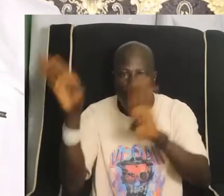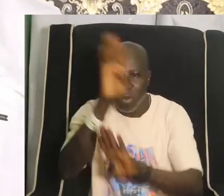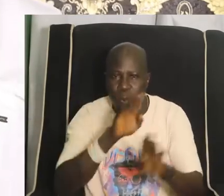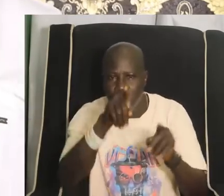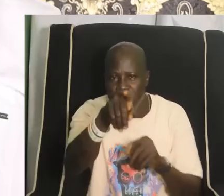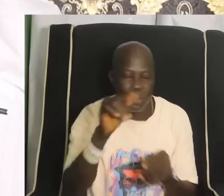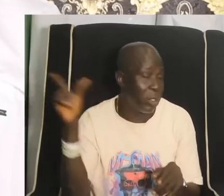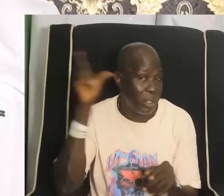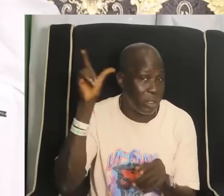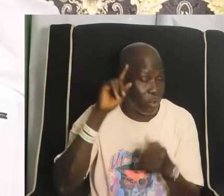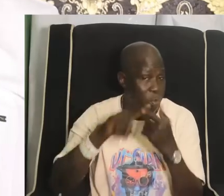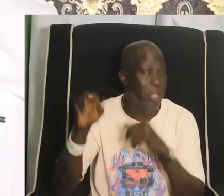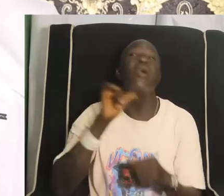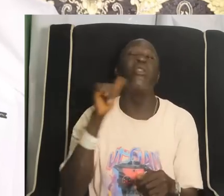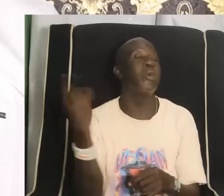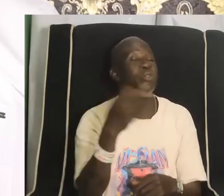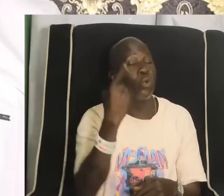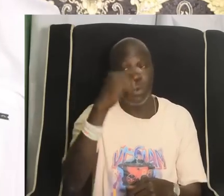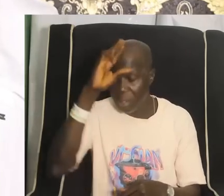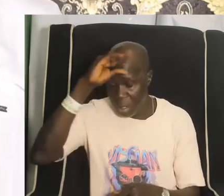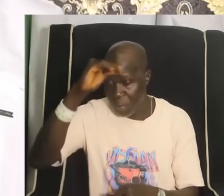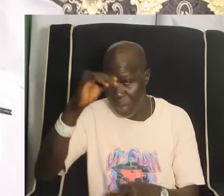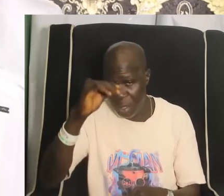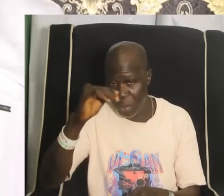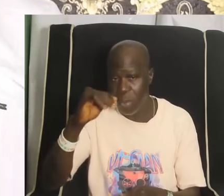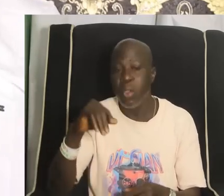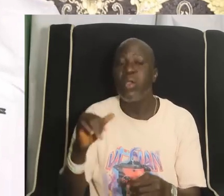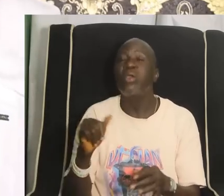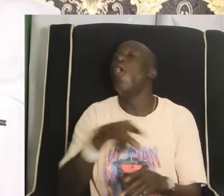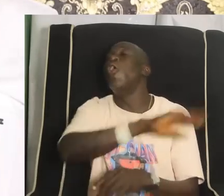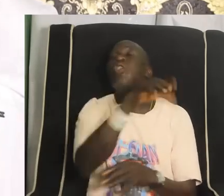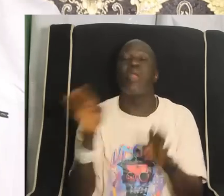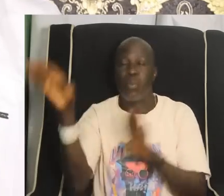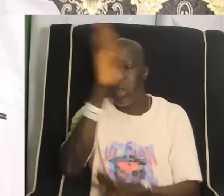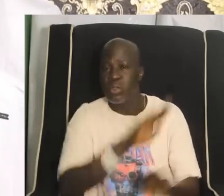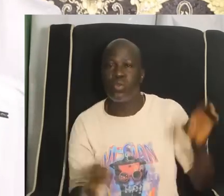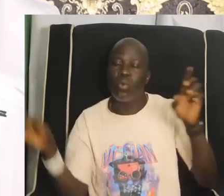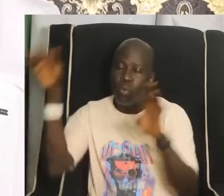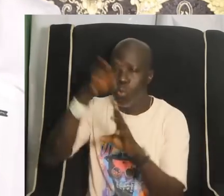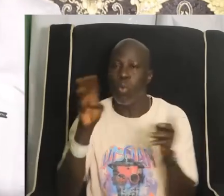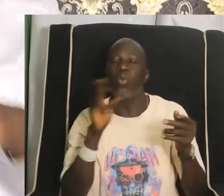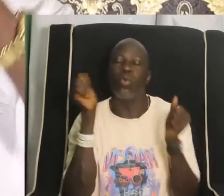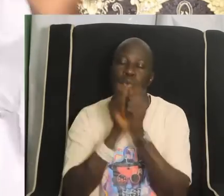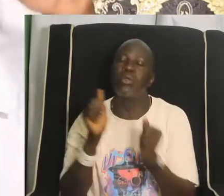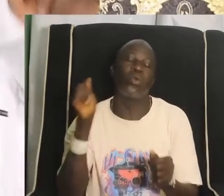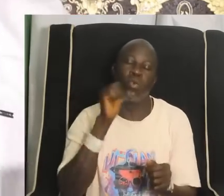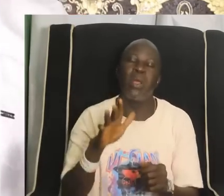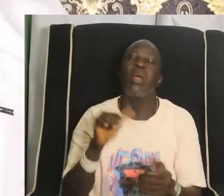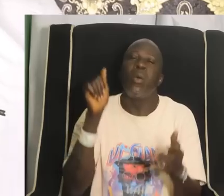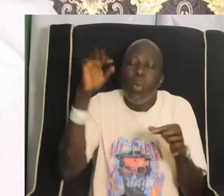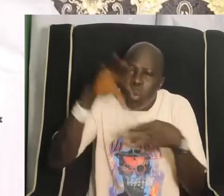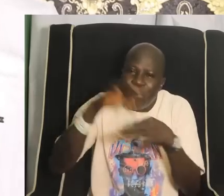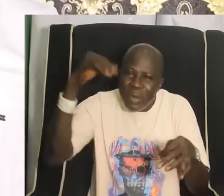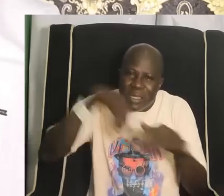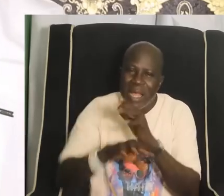comes. Don't think it's only men. This battle is for many women also. Both spiritual and physical one.